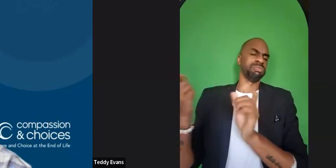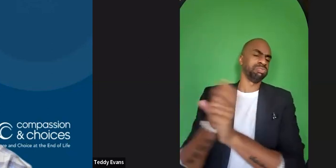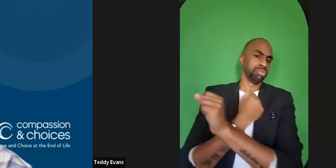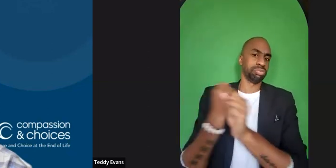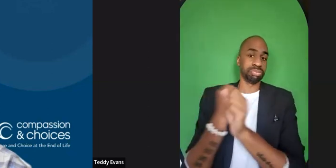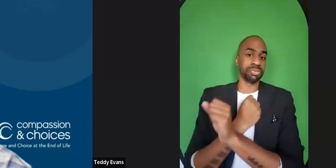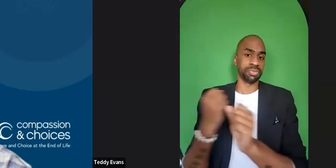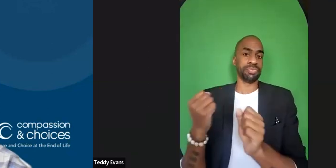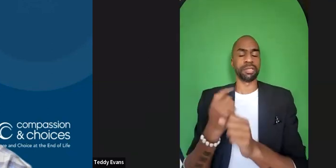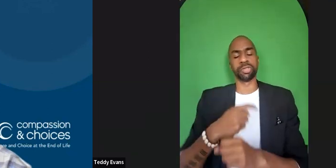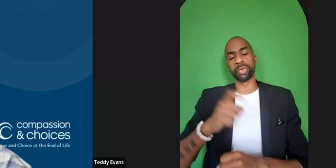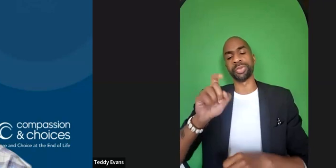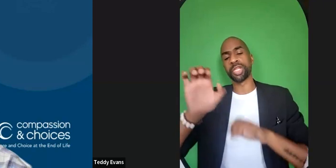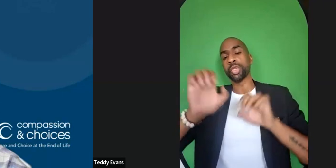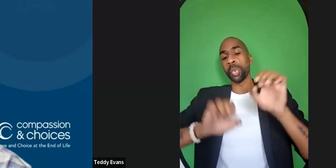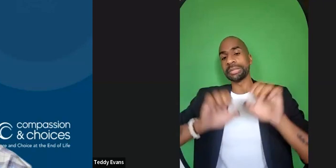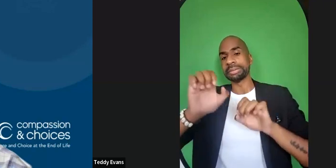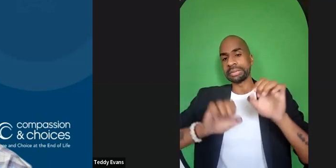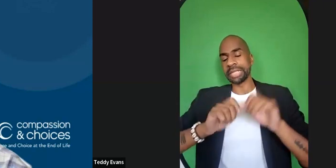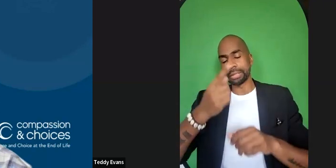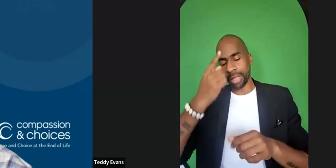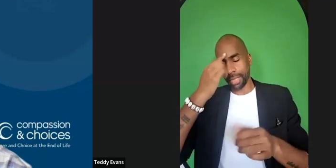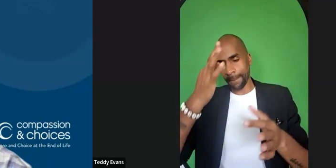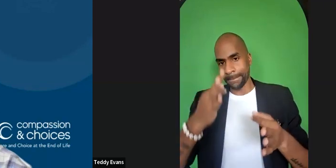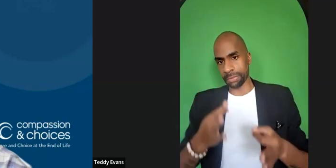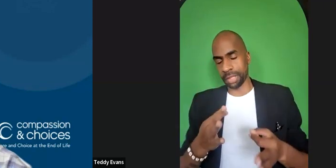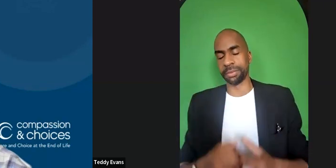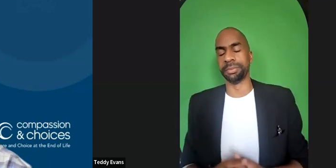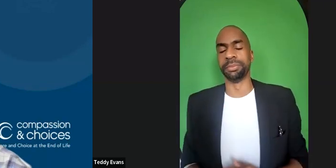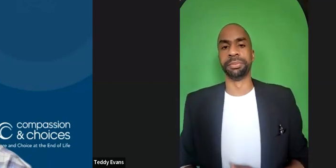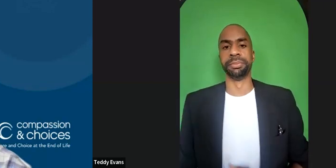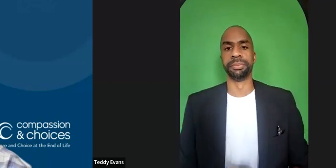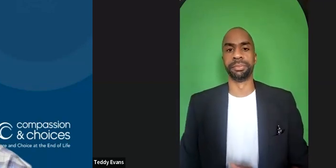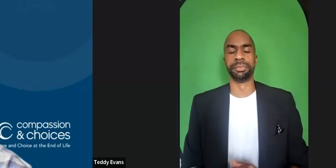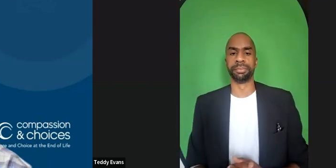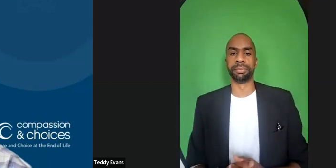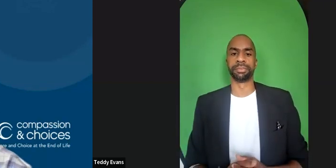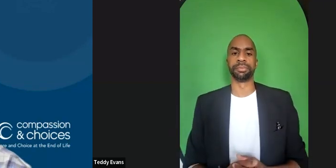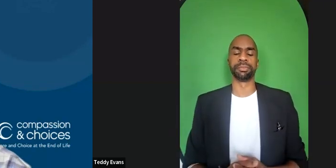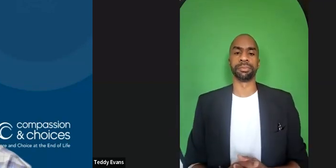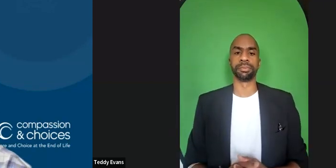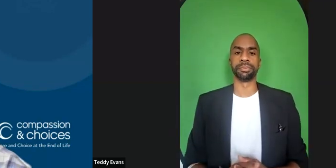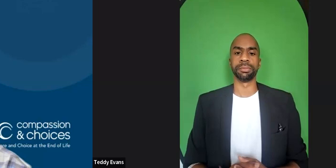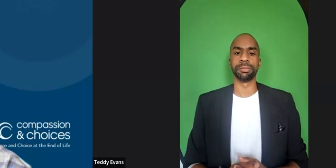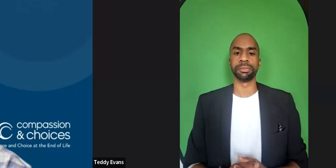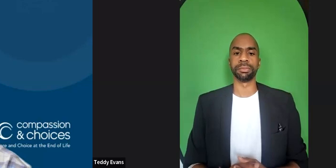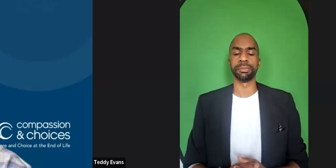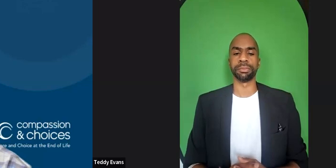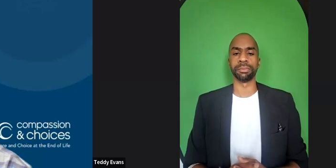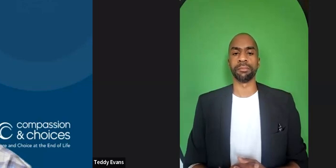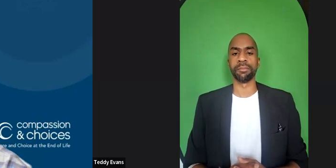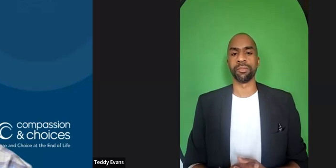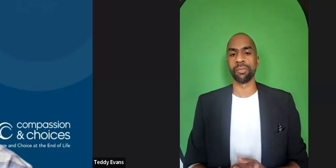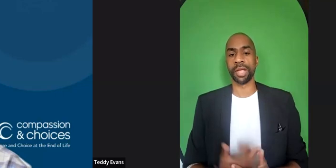assess people's capacity to make the decision, work with the surrogate decision maker to use substituted judgment to make